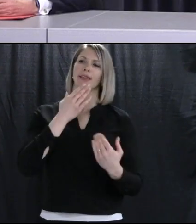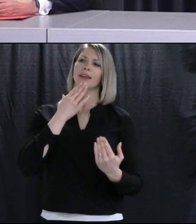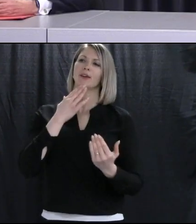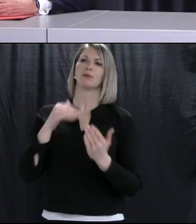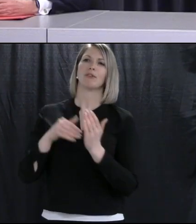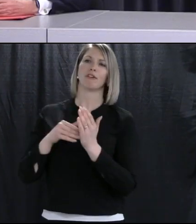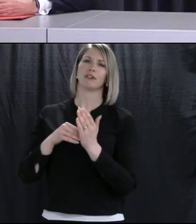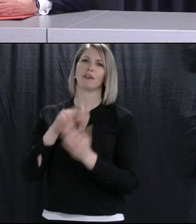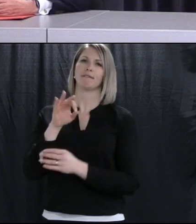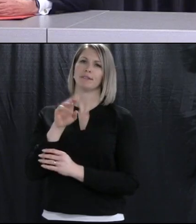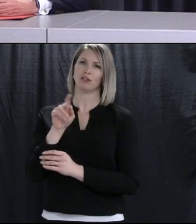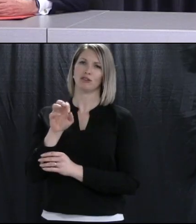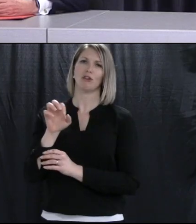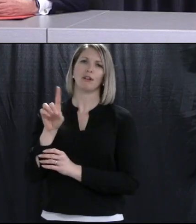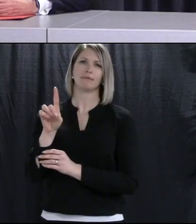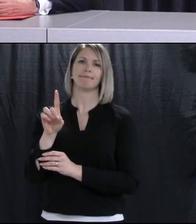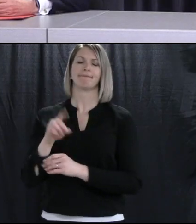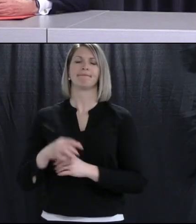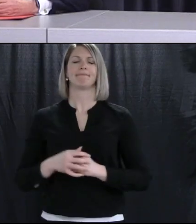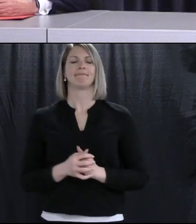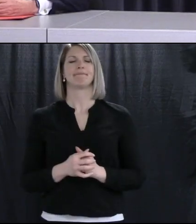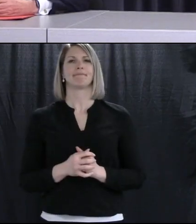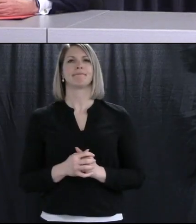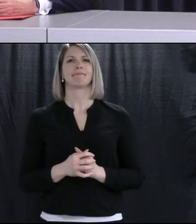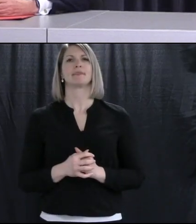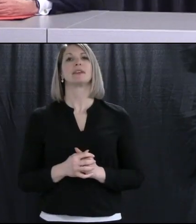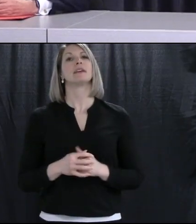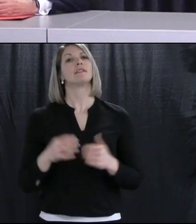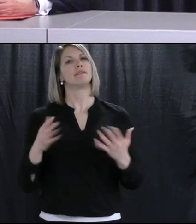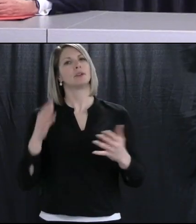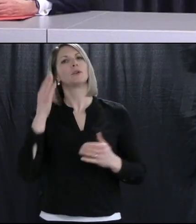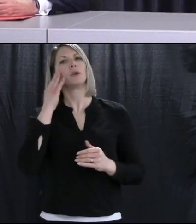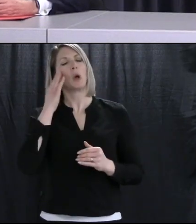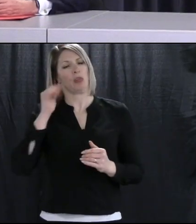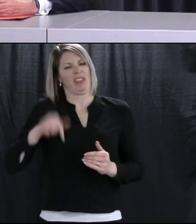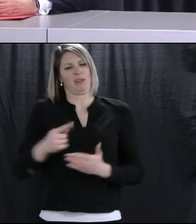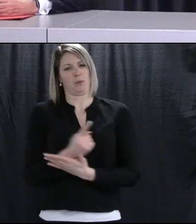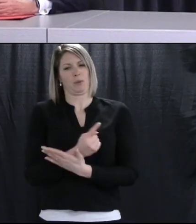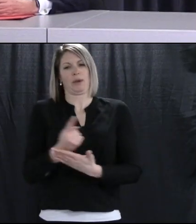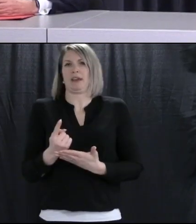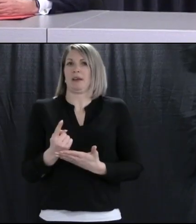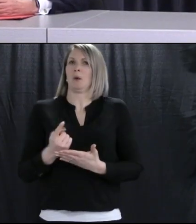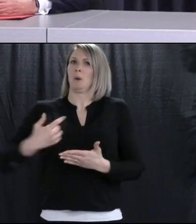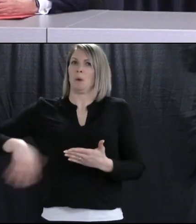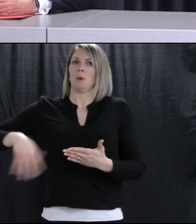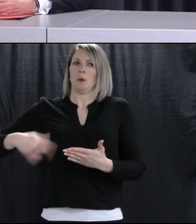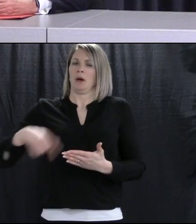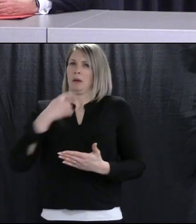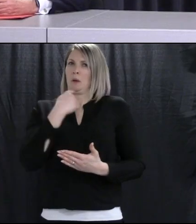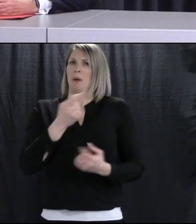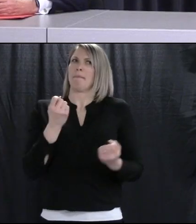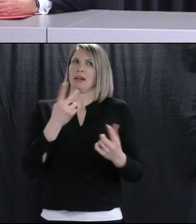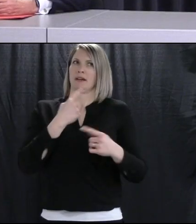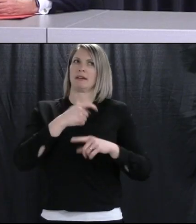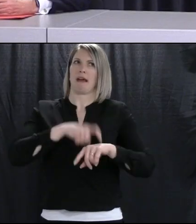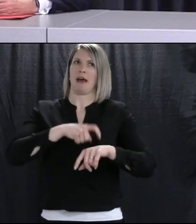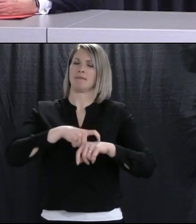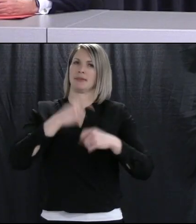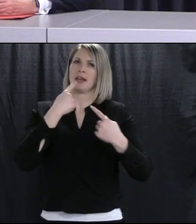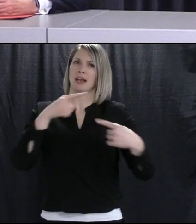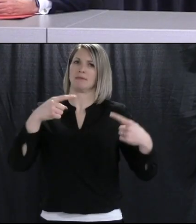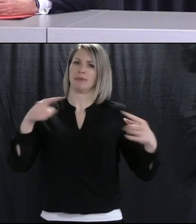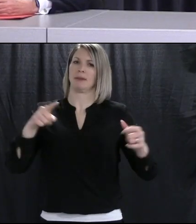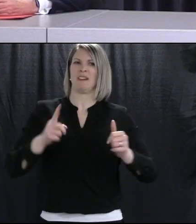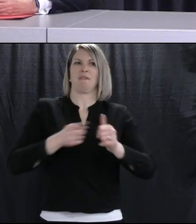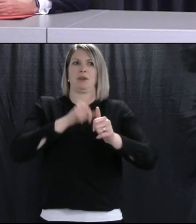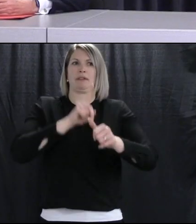Fitzgerald. As you know, earlier this week I said that we are in unprecedented times and that we are moving through uncharted